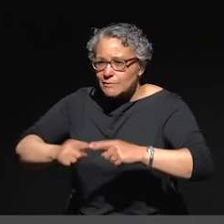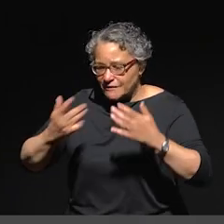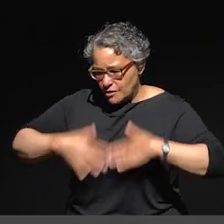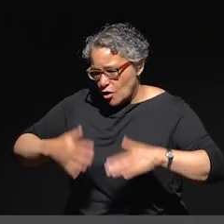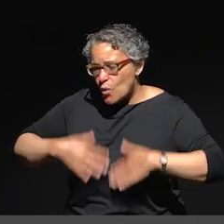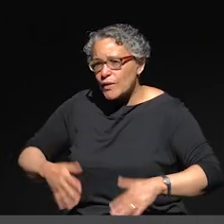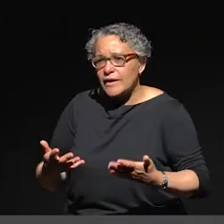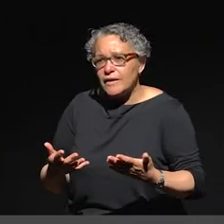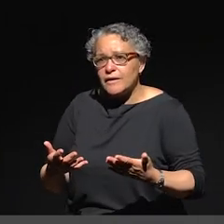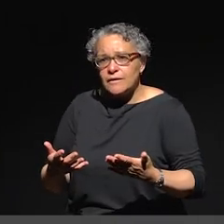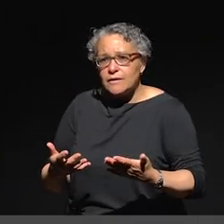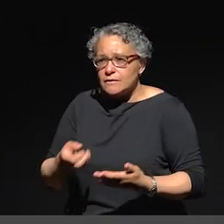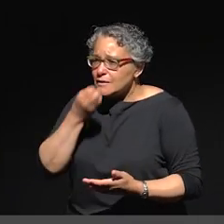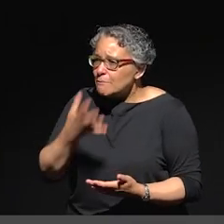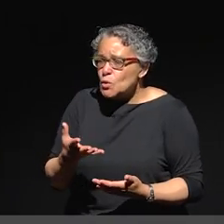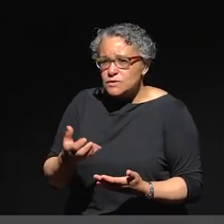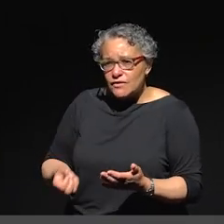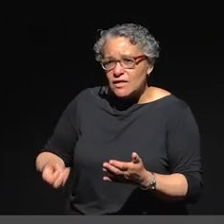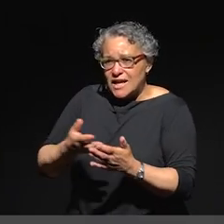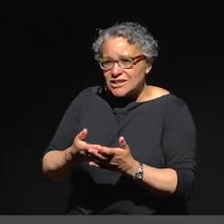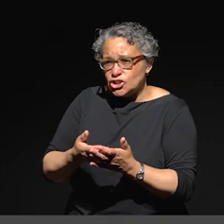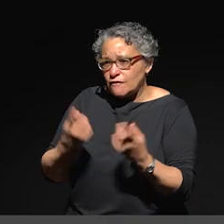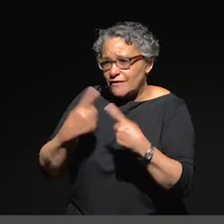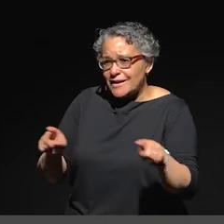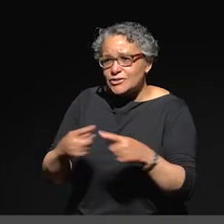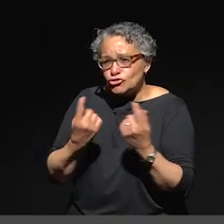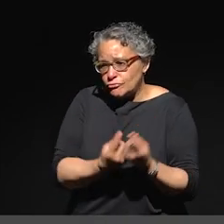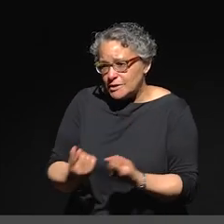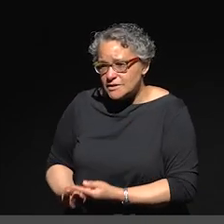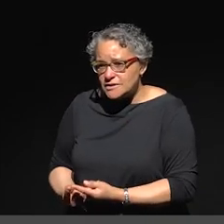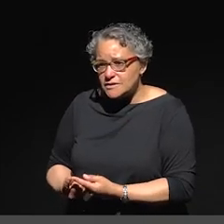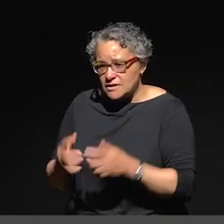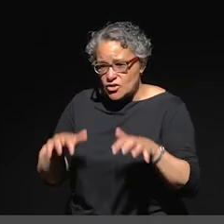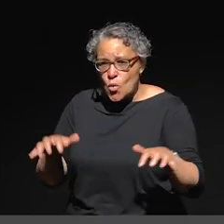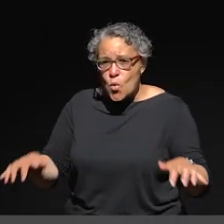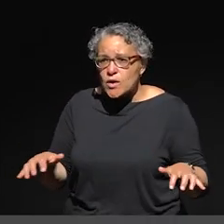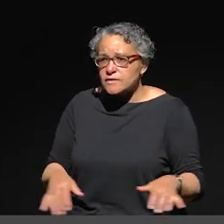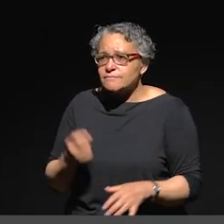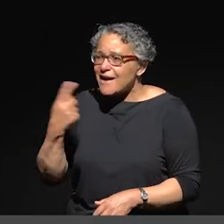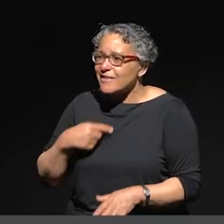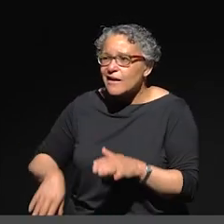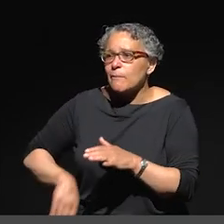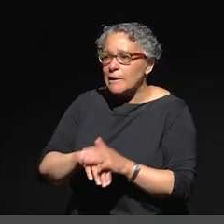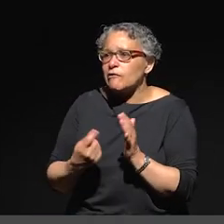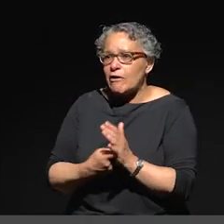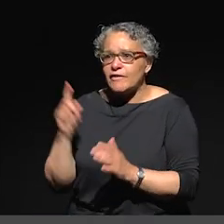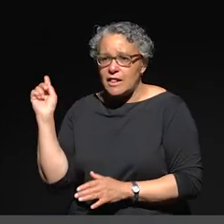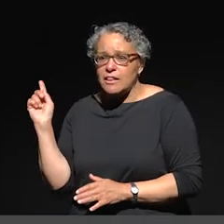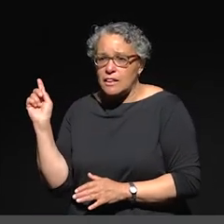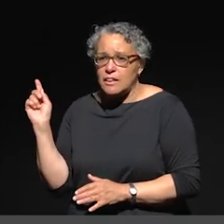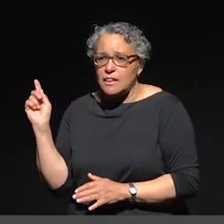clothing, the beautiful rendition of these instruments down here, and the organ, I think this is entirely Raphael.